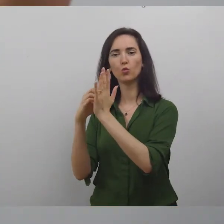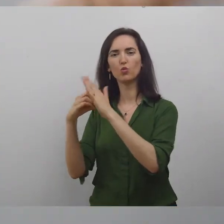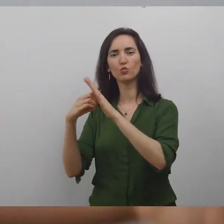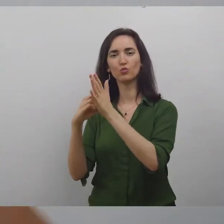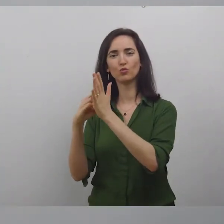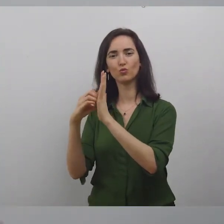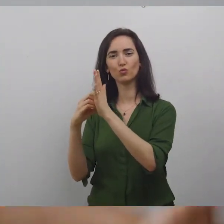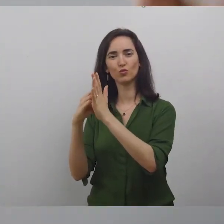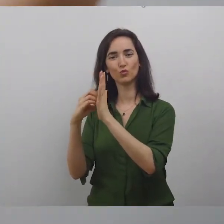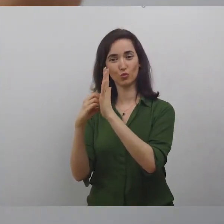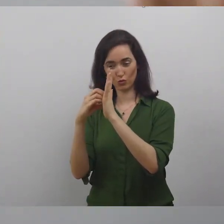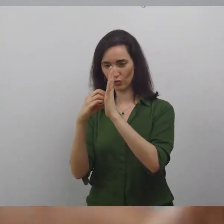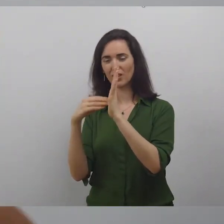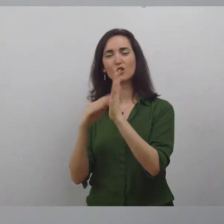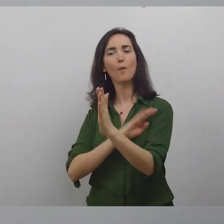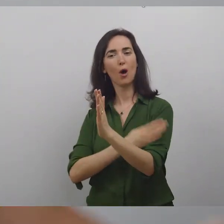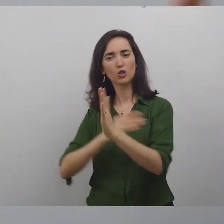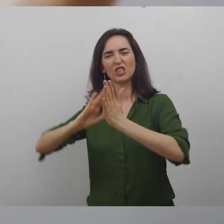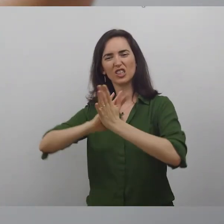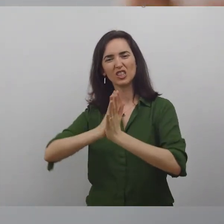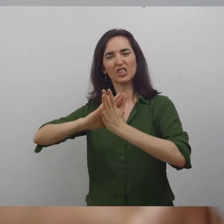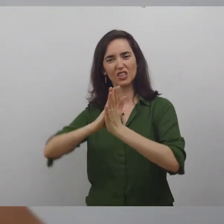muscle that you're trying to work on.